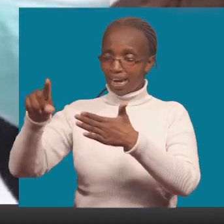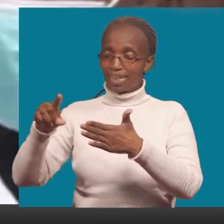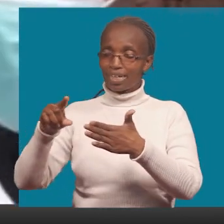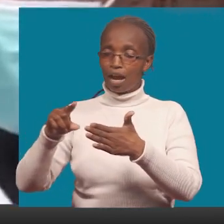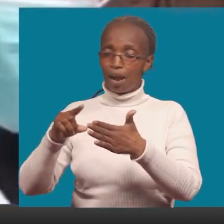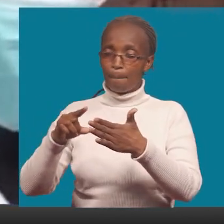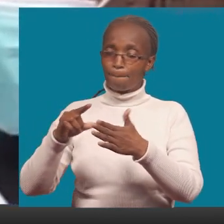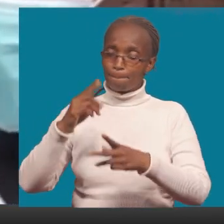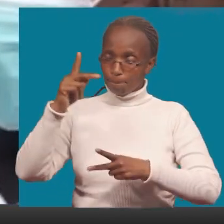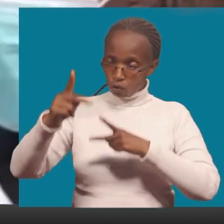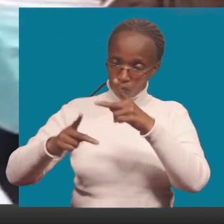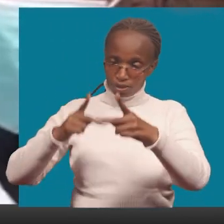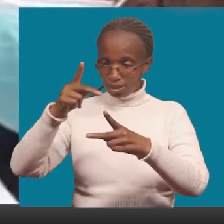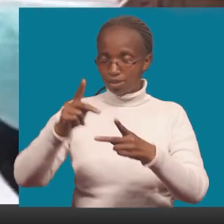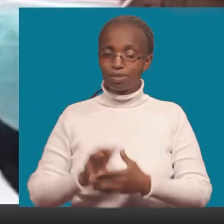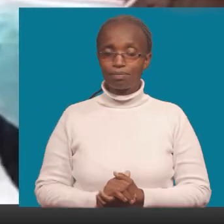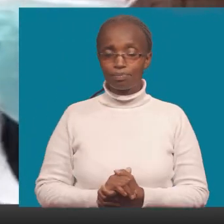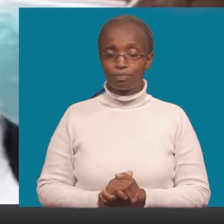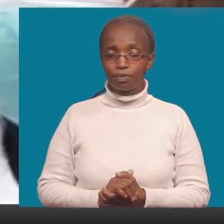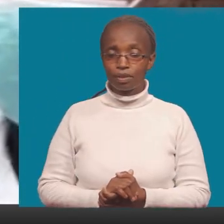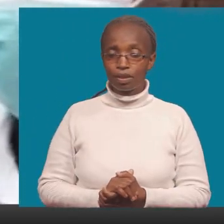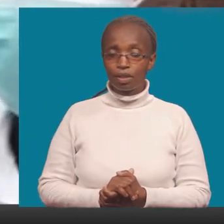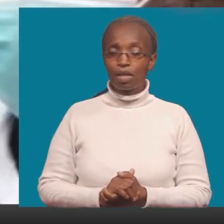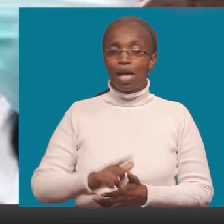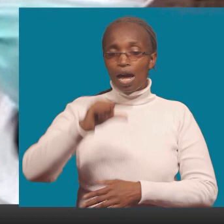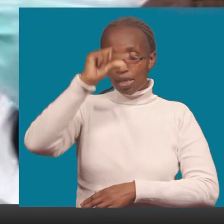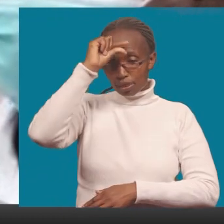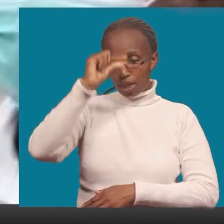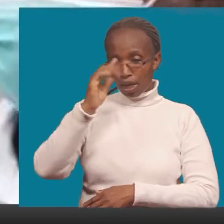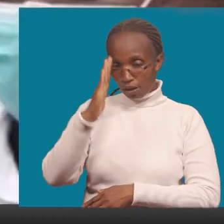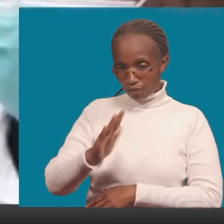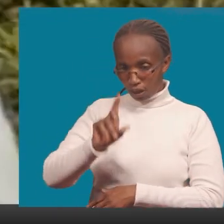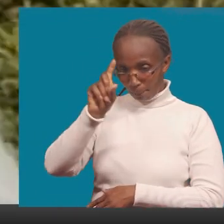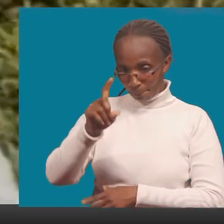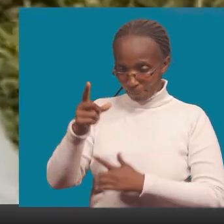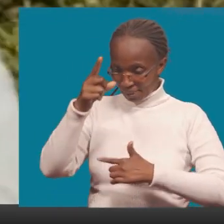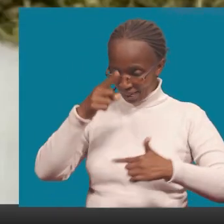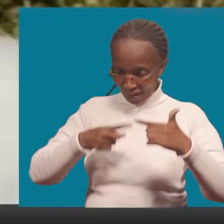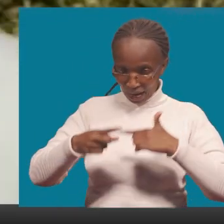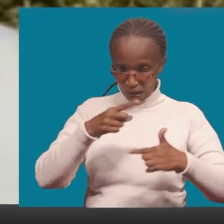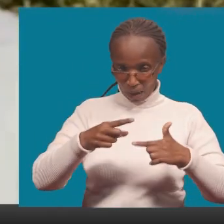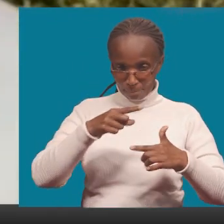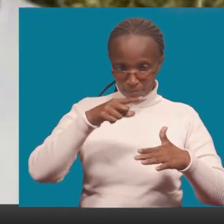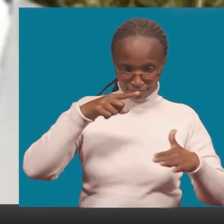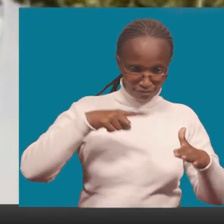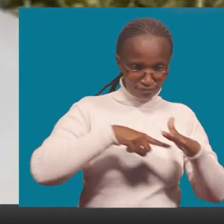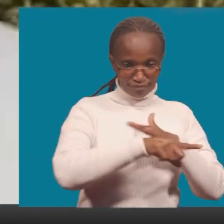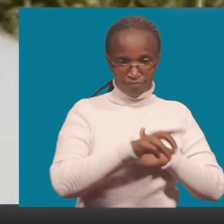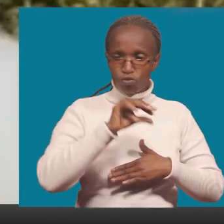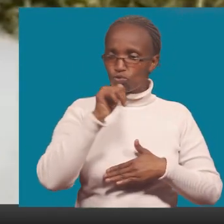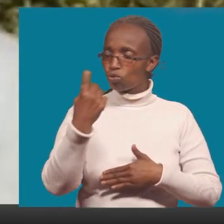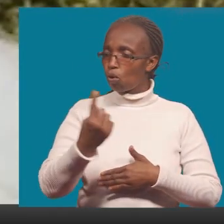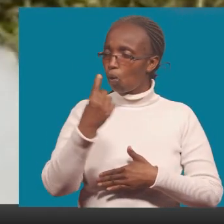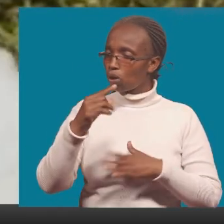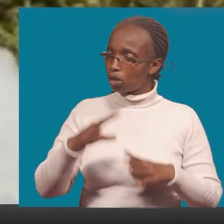done in the right way. Kwa hivyo, tunawakikishia, tutawarinda, mboro wafanya kazi vile atakuifa. It's high time that these governors get down and